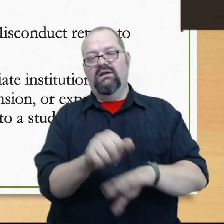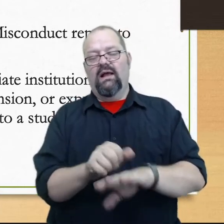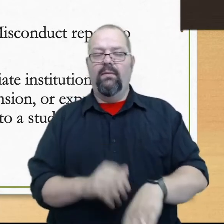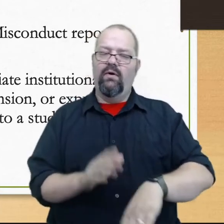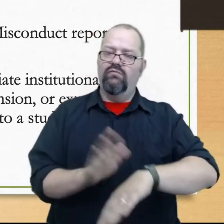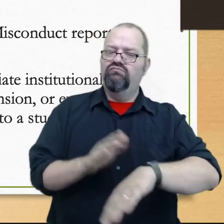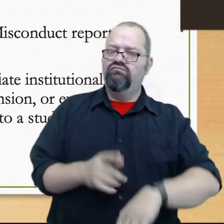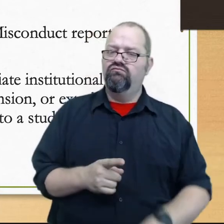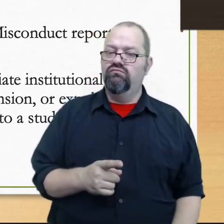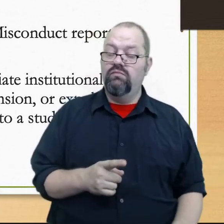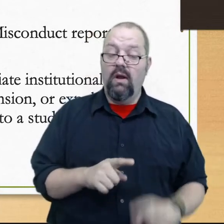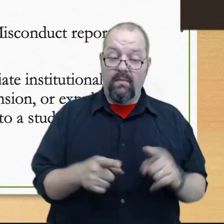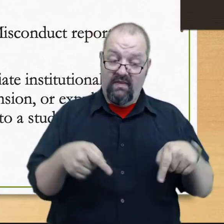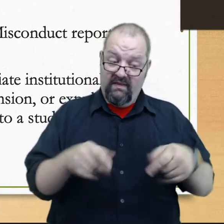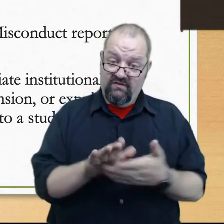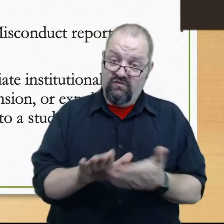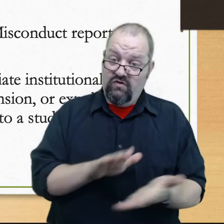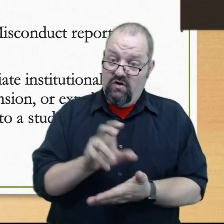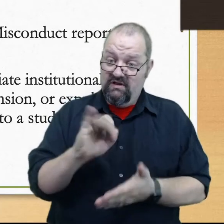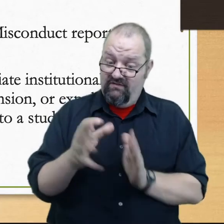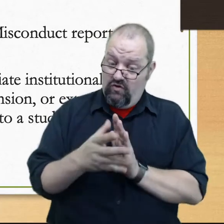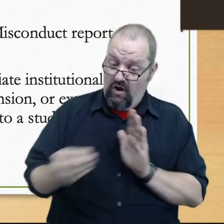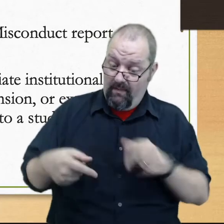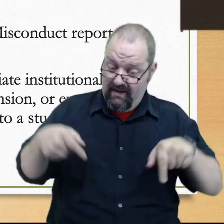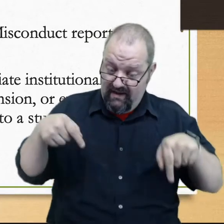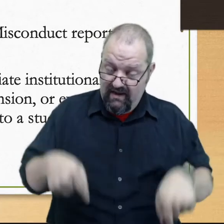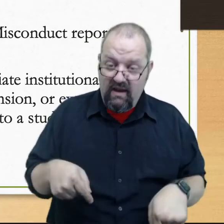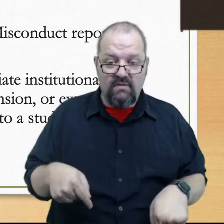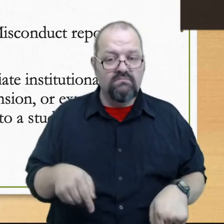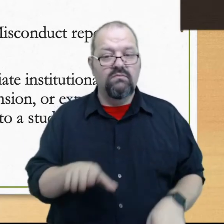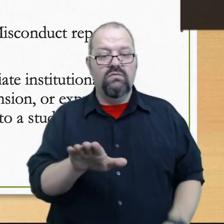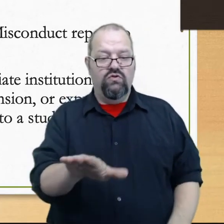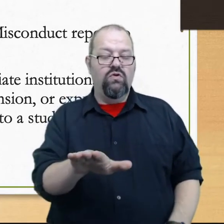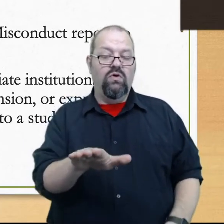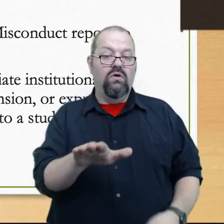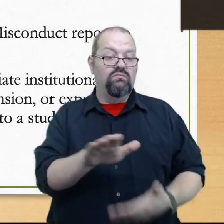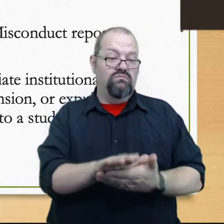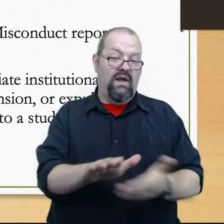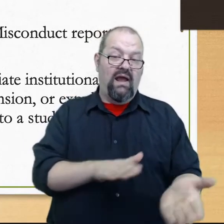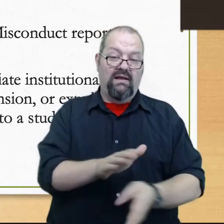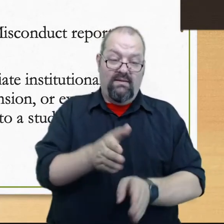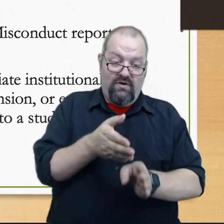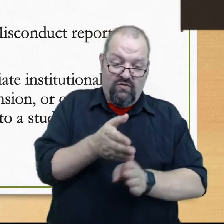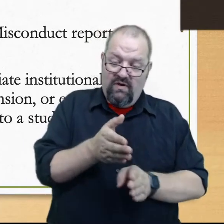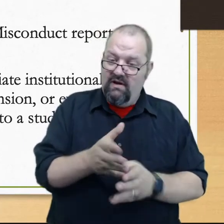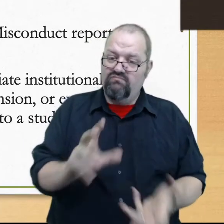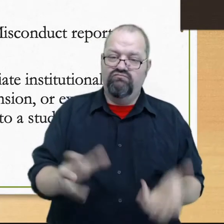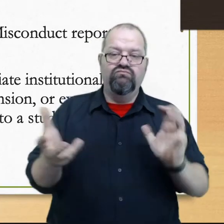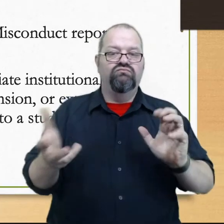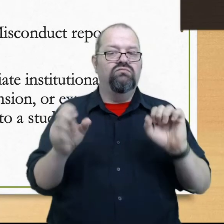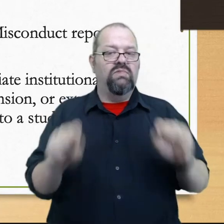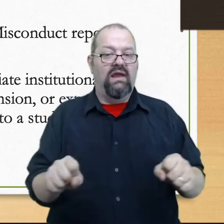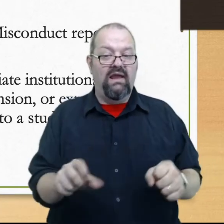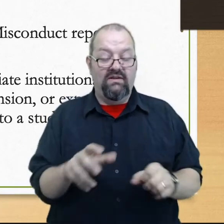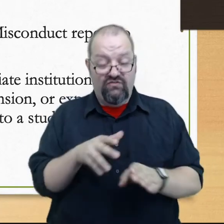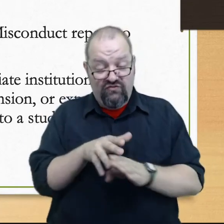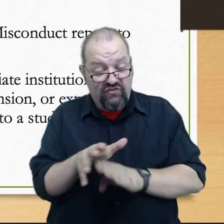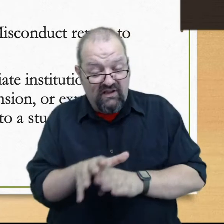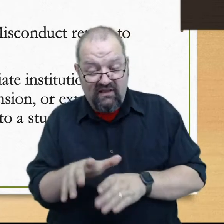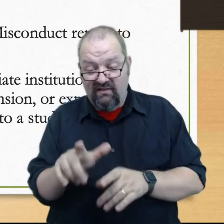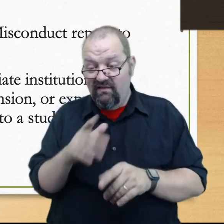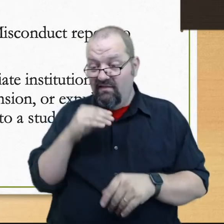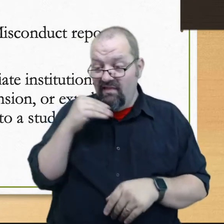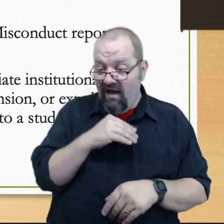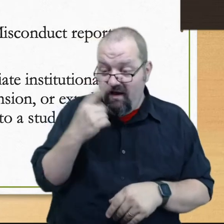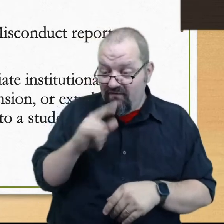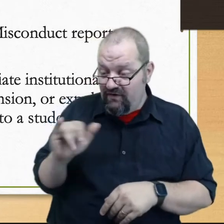wrist, but this is college. If you plagiarize here, your academic career may be damaged in the same way that if you cheat or lie at a job, your career